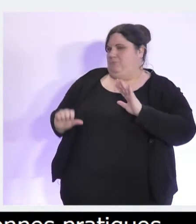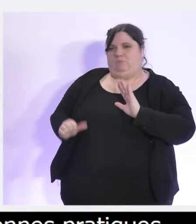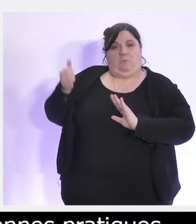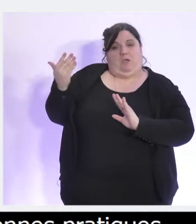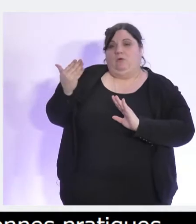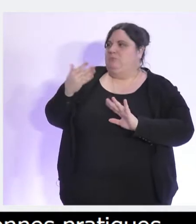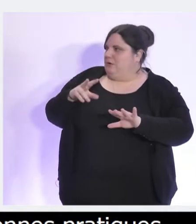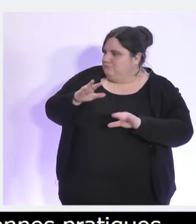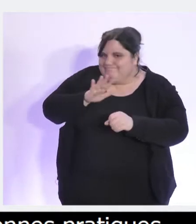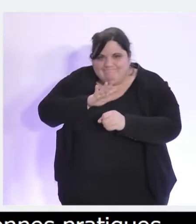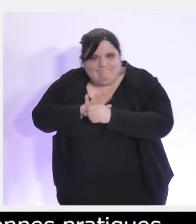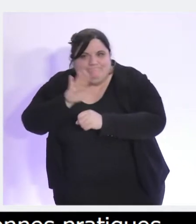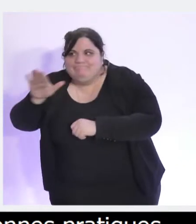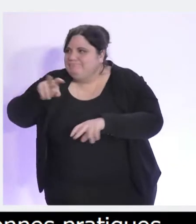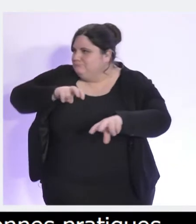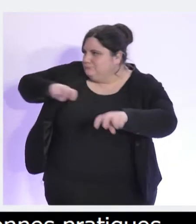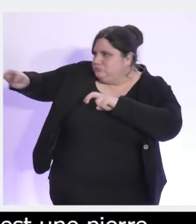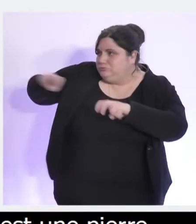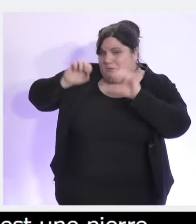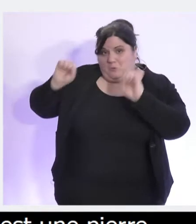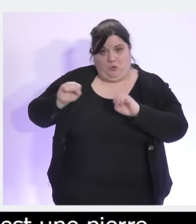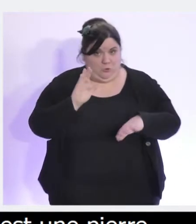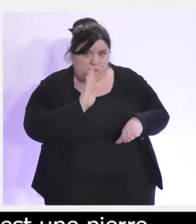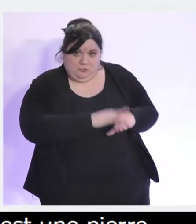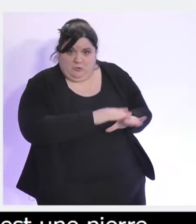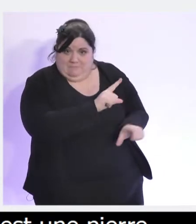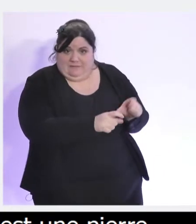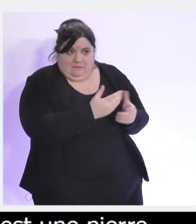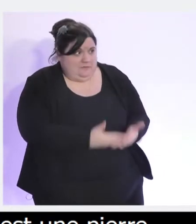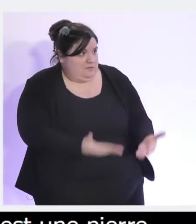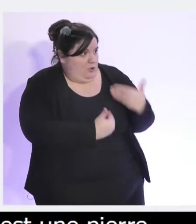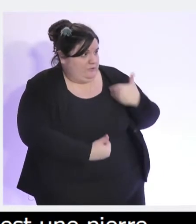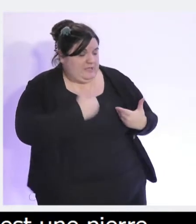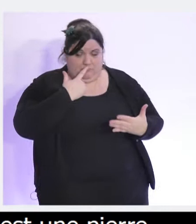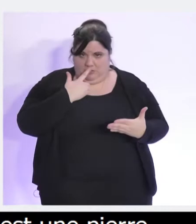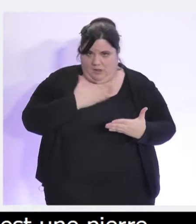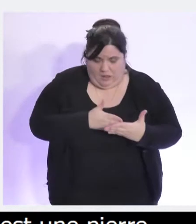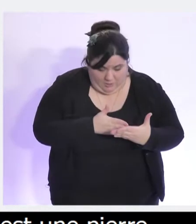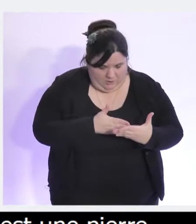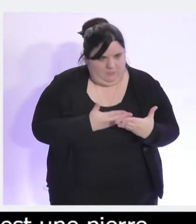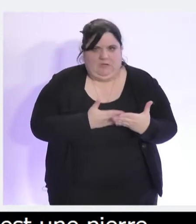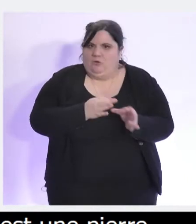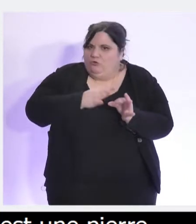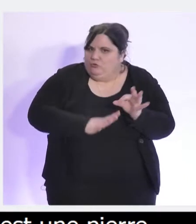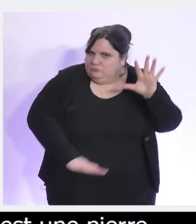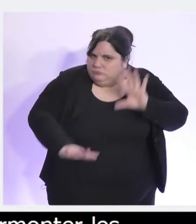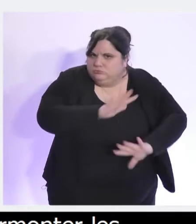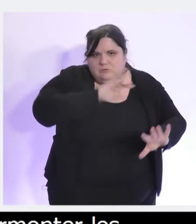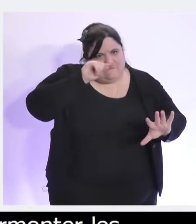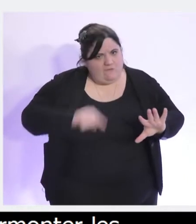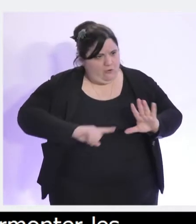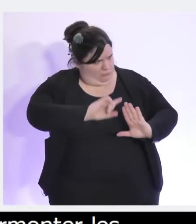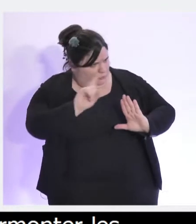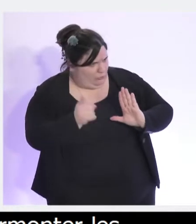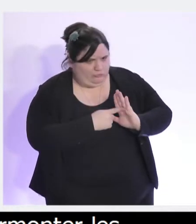will propose the establishment of a European disability card with a view to facilitate mutual